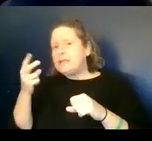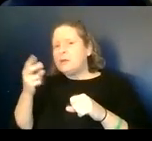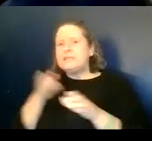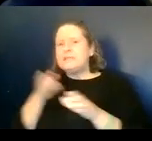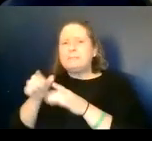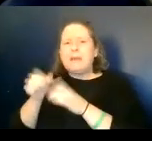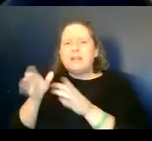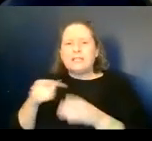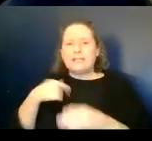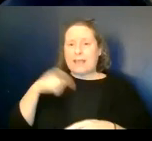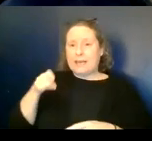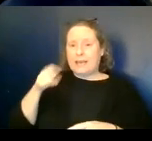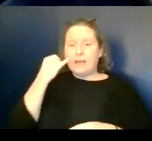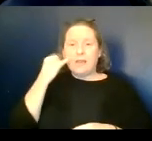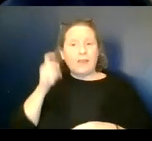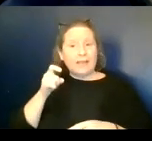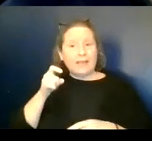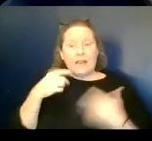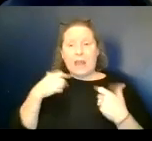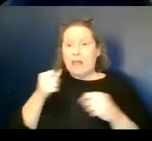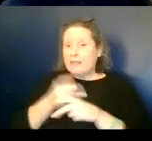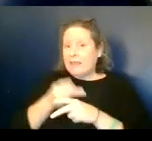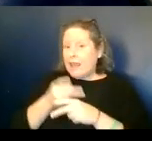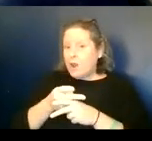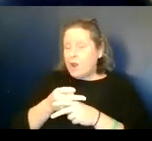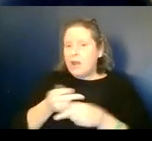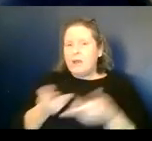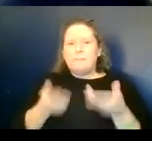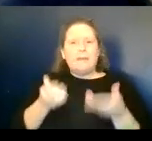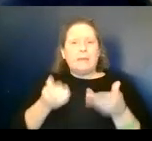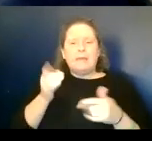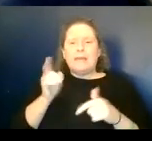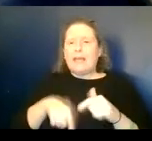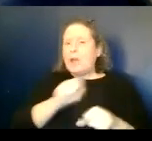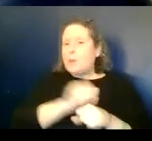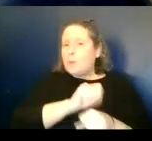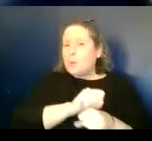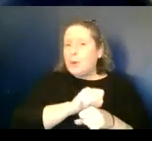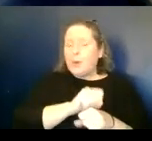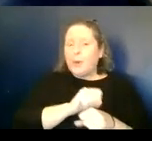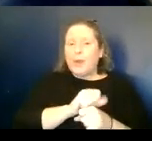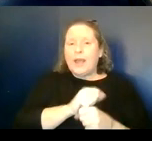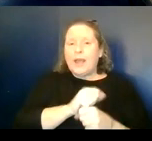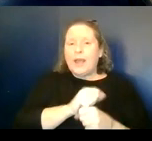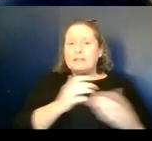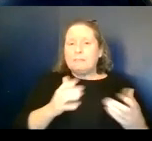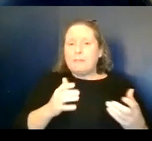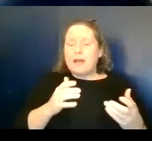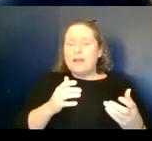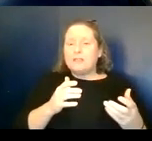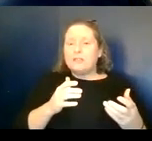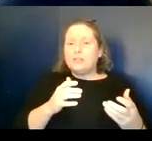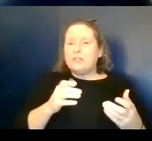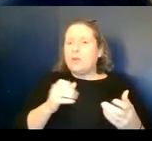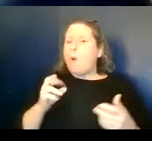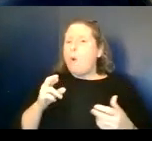to maintain that level of healthcare, I might not be able to work as much as, or make as